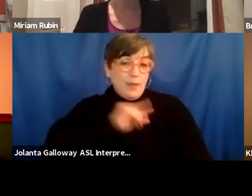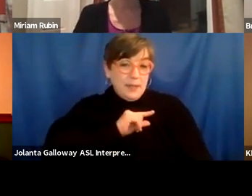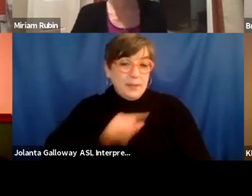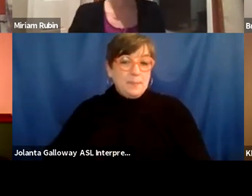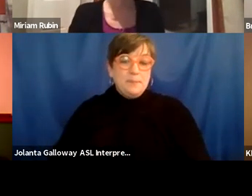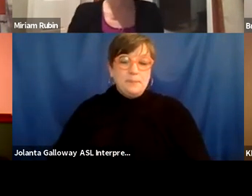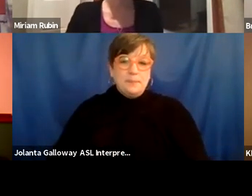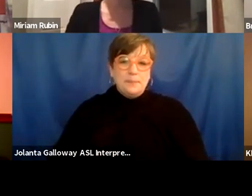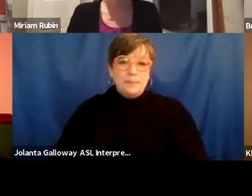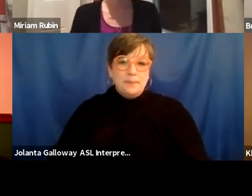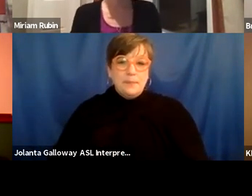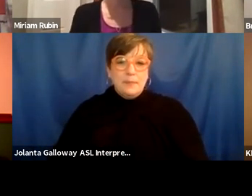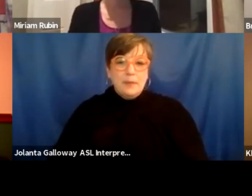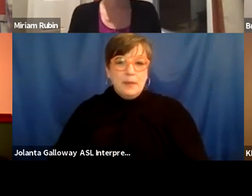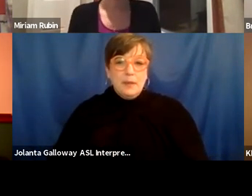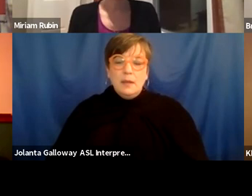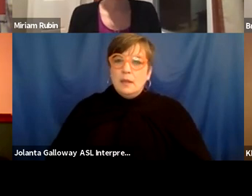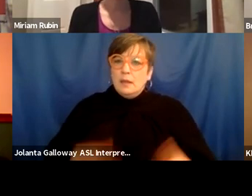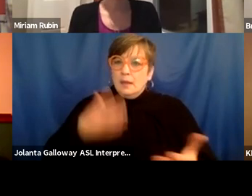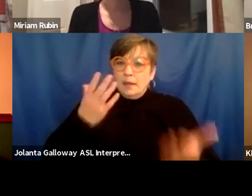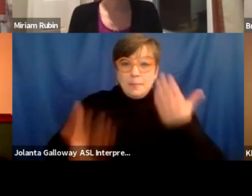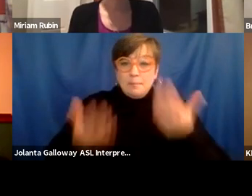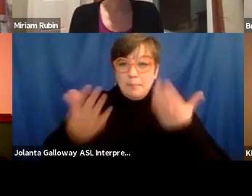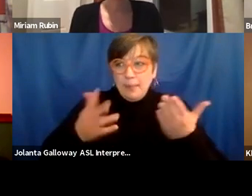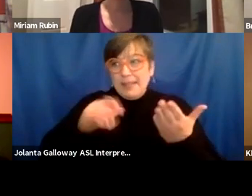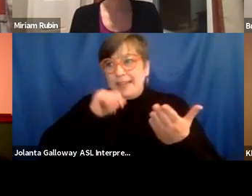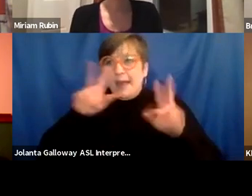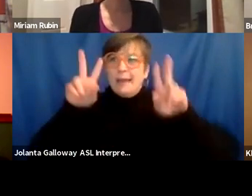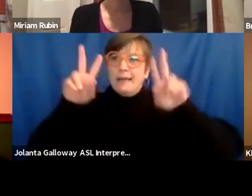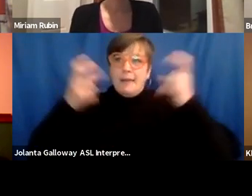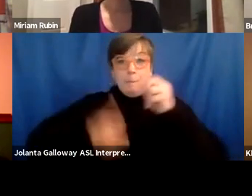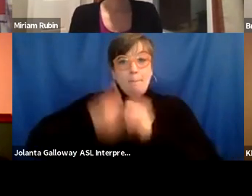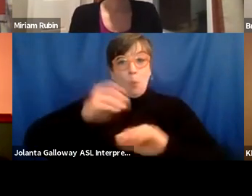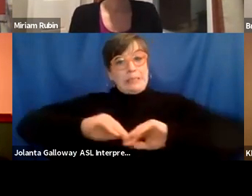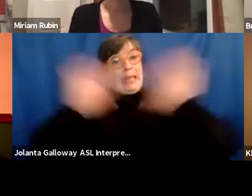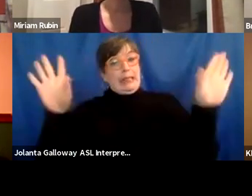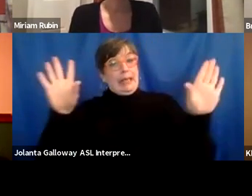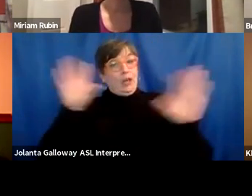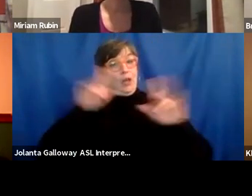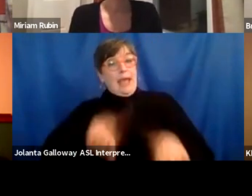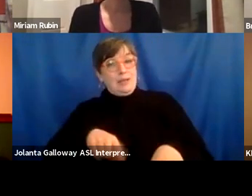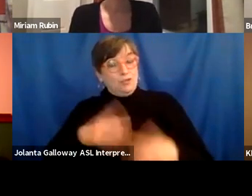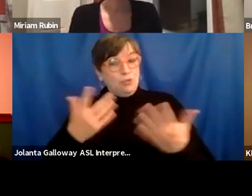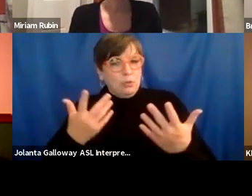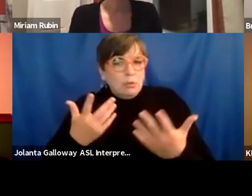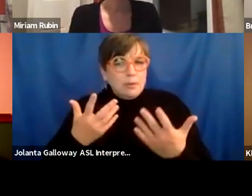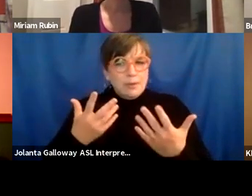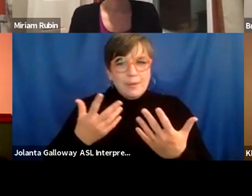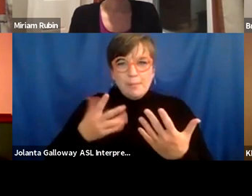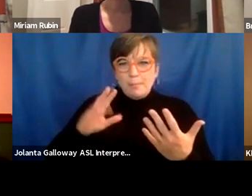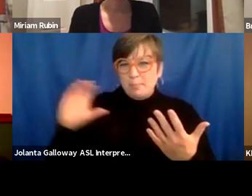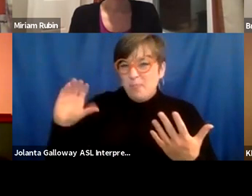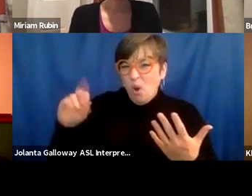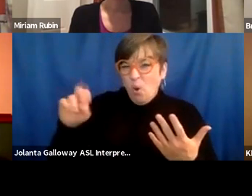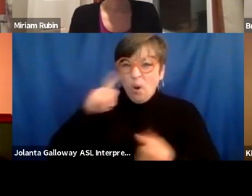not have been the clearest of sort of answer, but it really does get to some of the core tenets that we have and why we've invested so much in this foundation